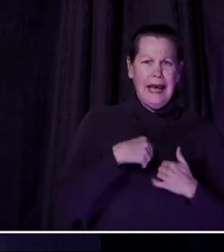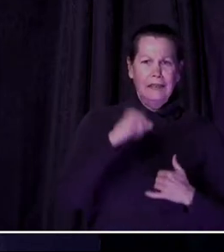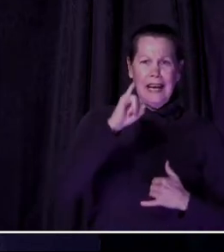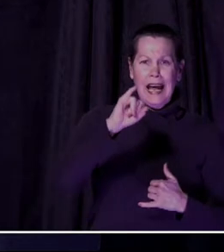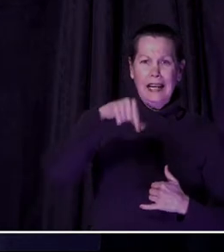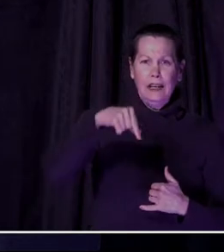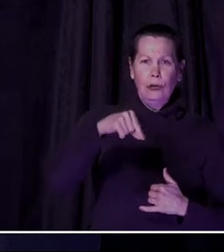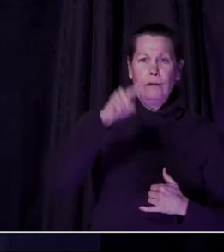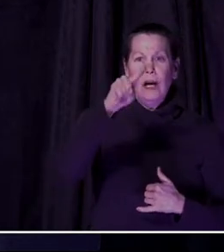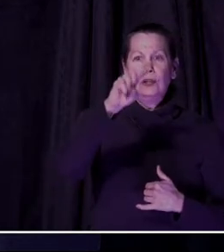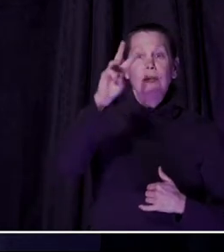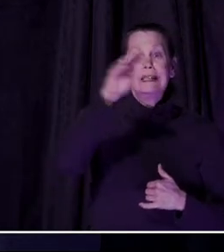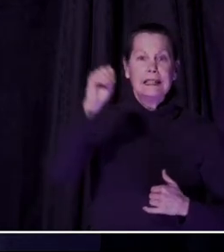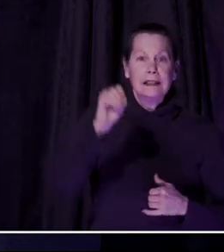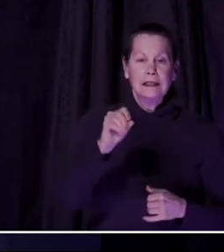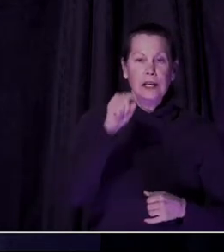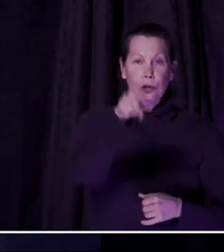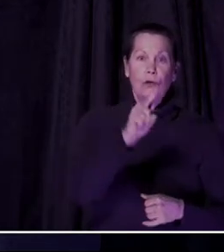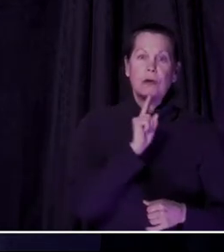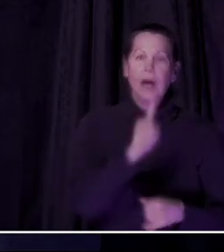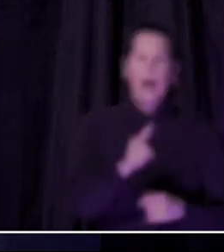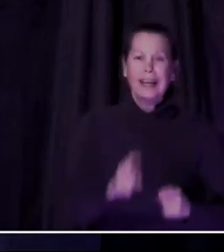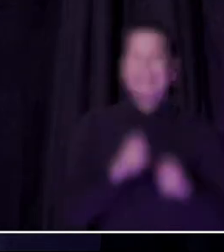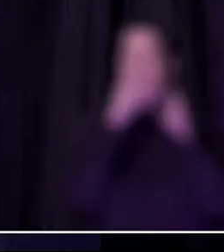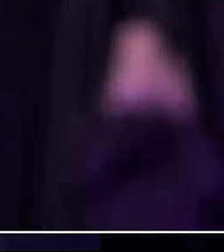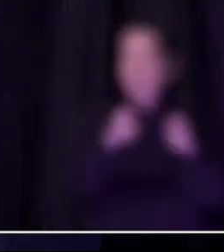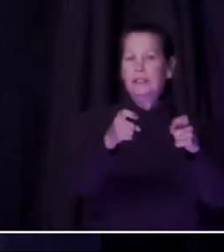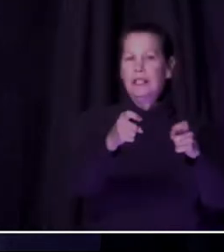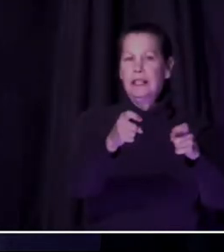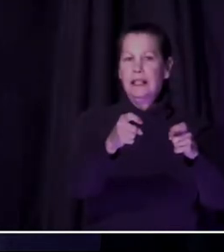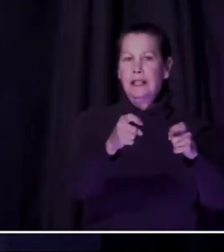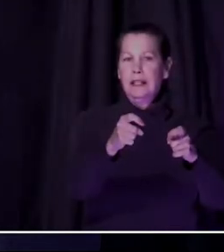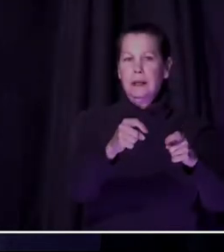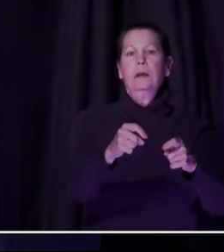160. You are gifted, Private Gump."